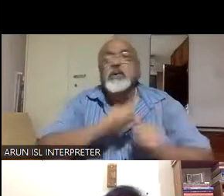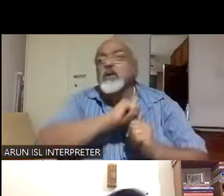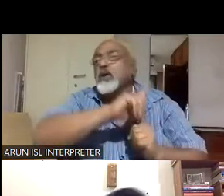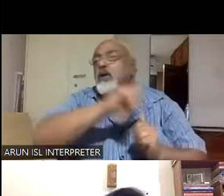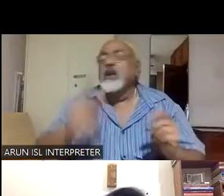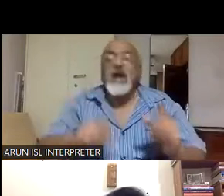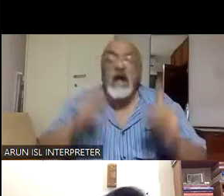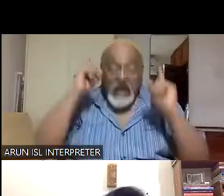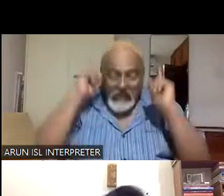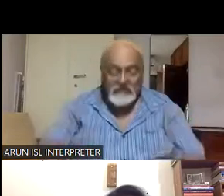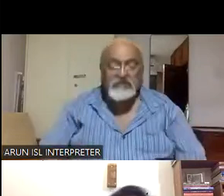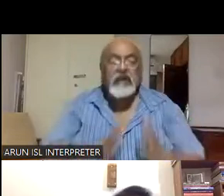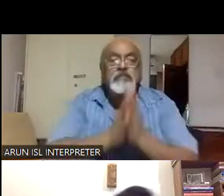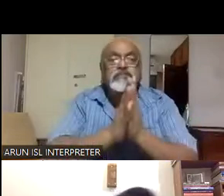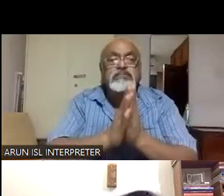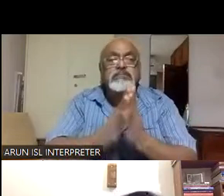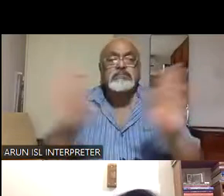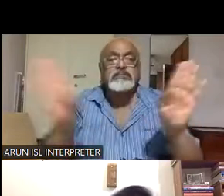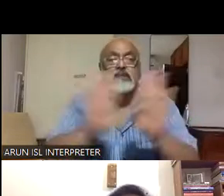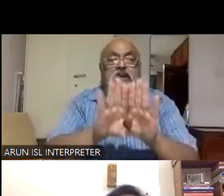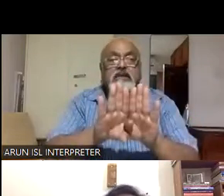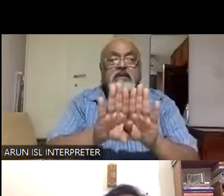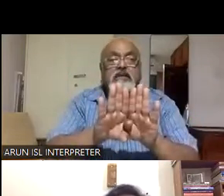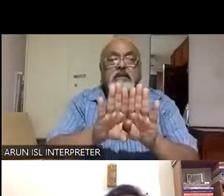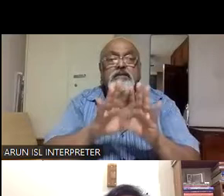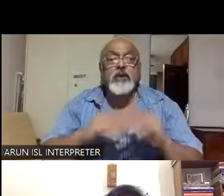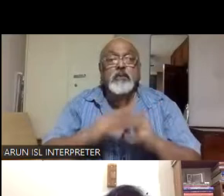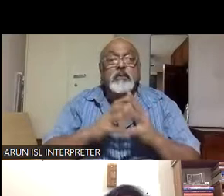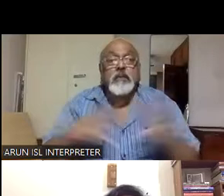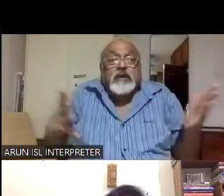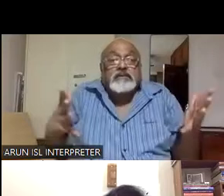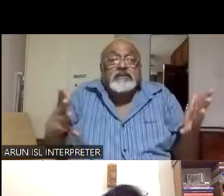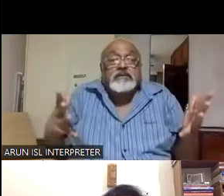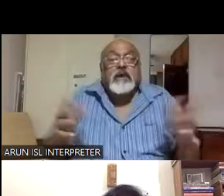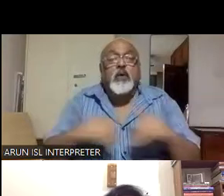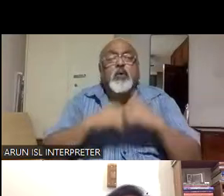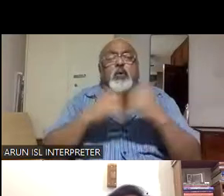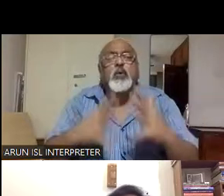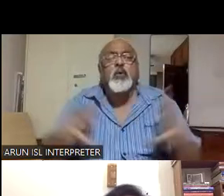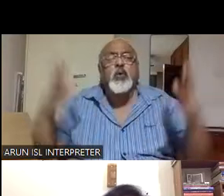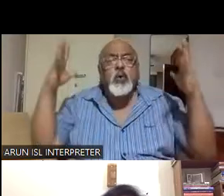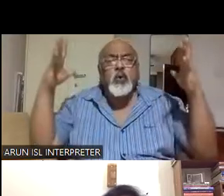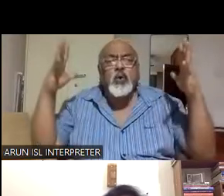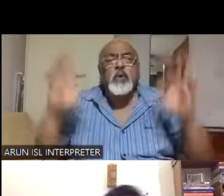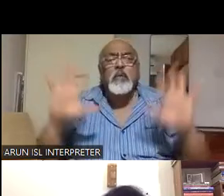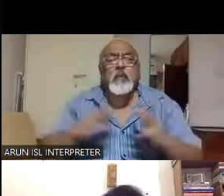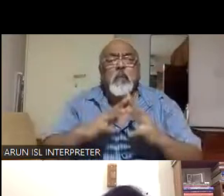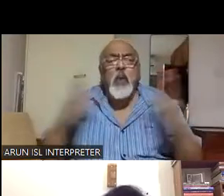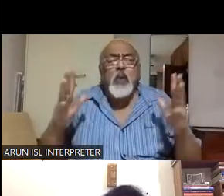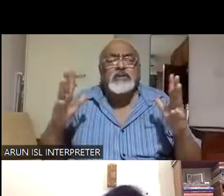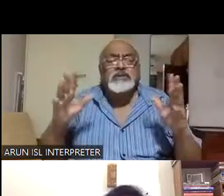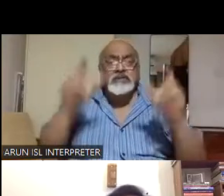everything closed. So most people with disabilities, and I can confidently say, because we don't have